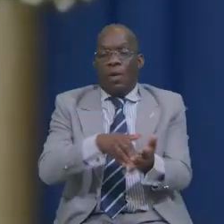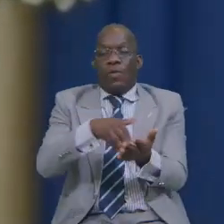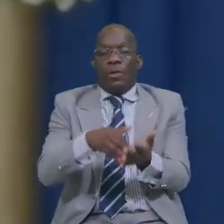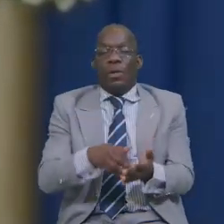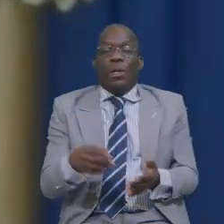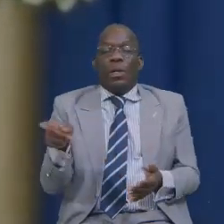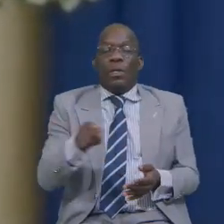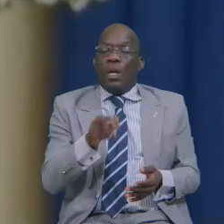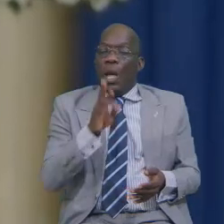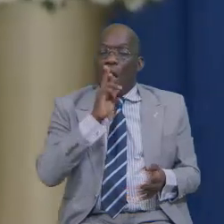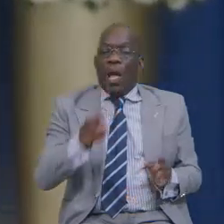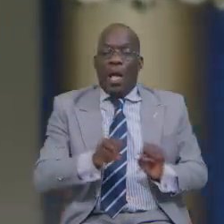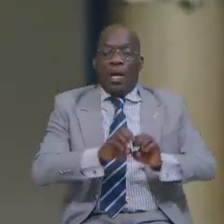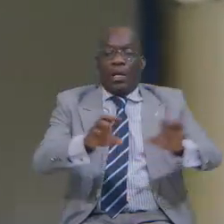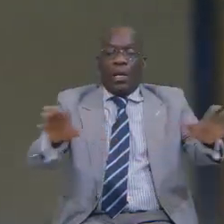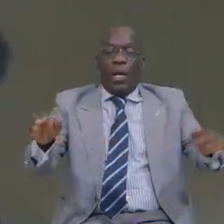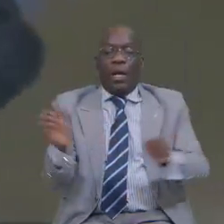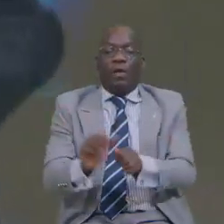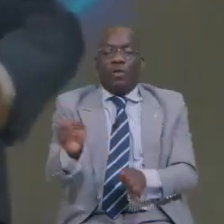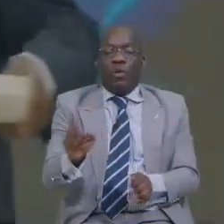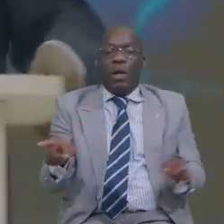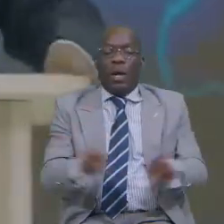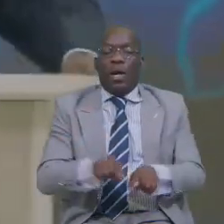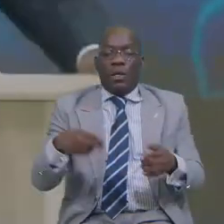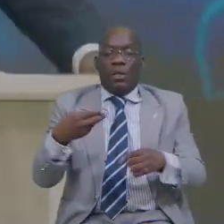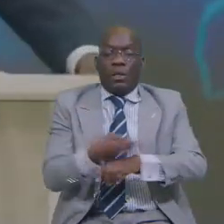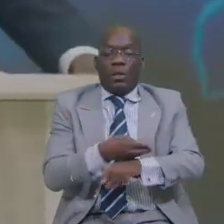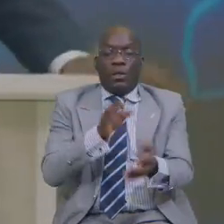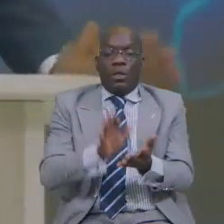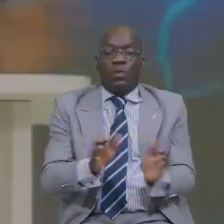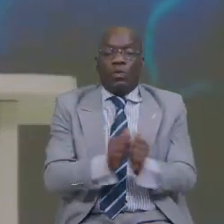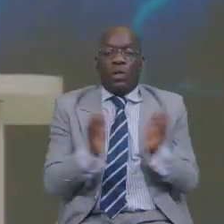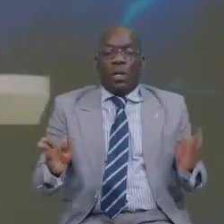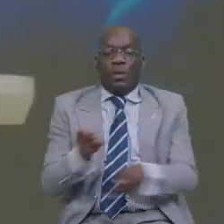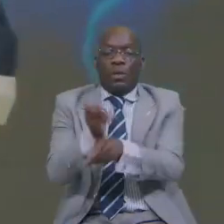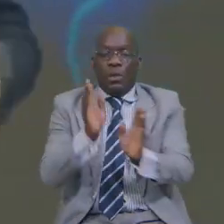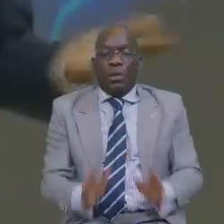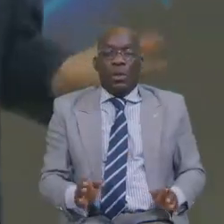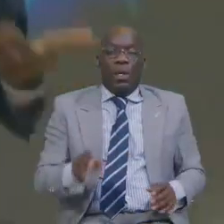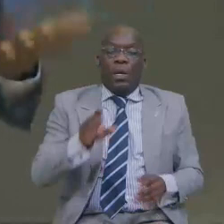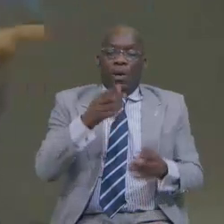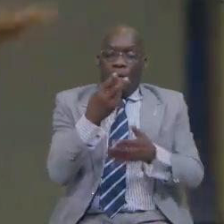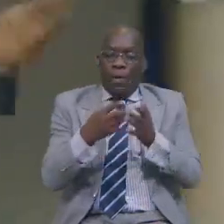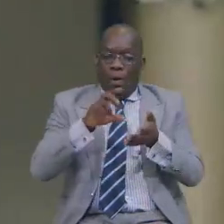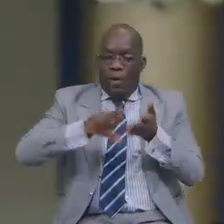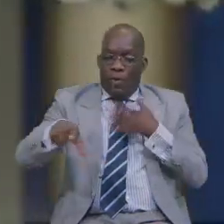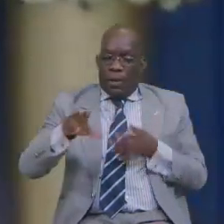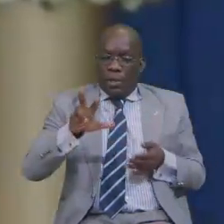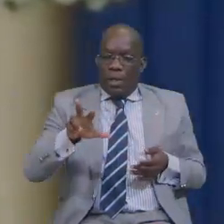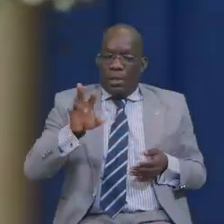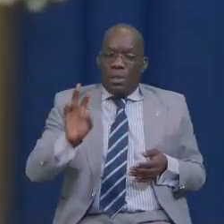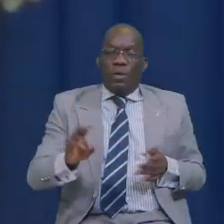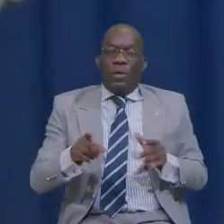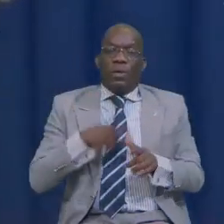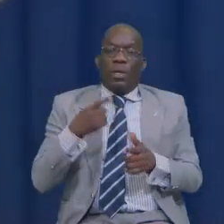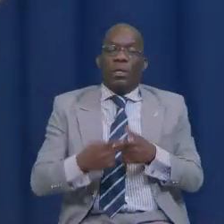abroad, a sheep having no shepherd. Verse 37. In verse 37, then saith he unto